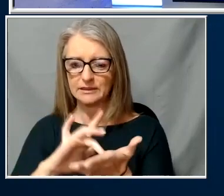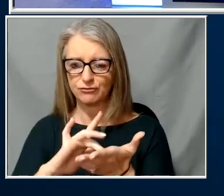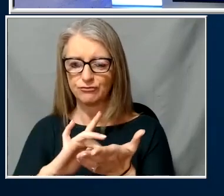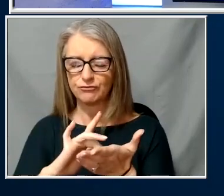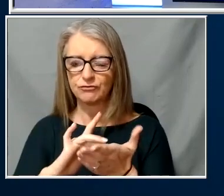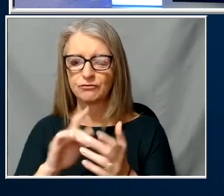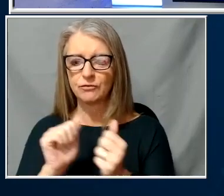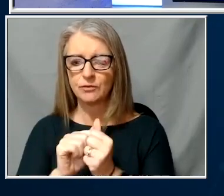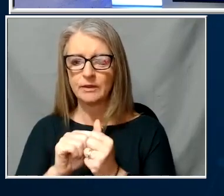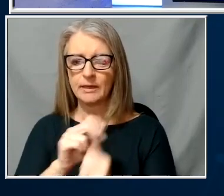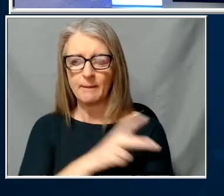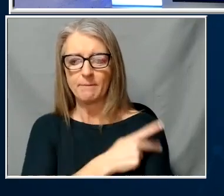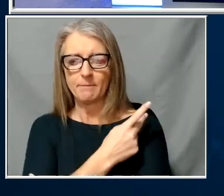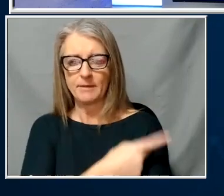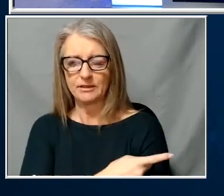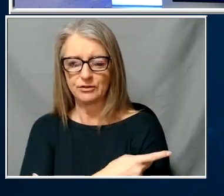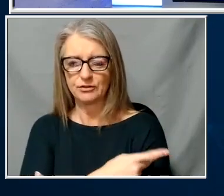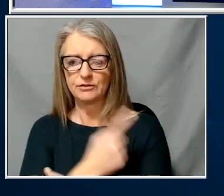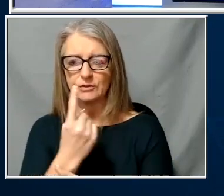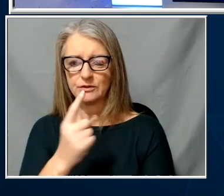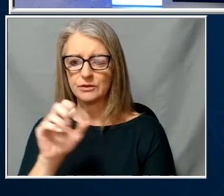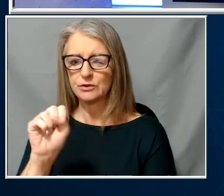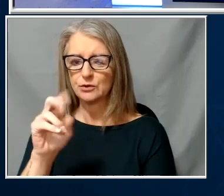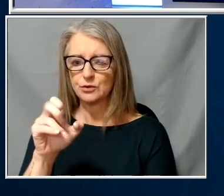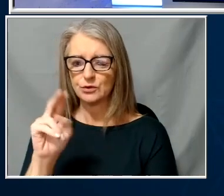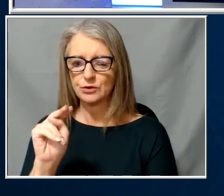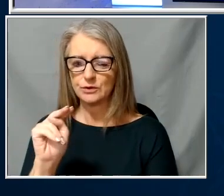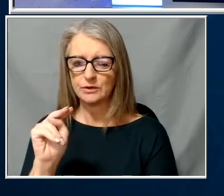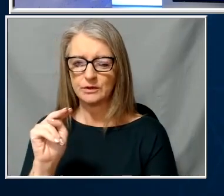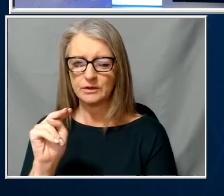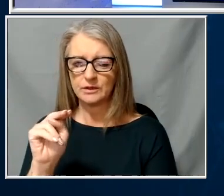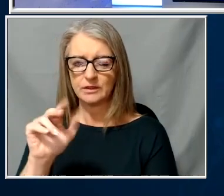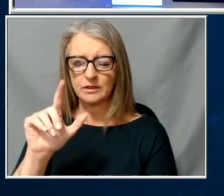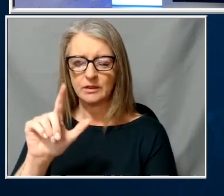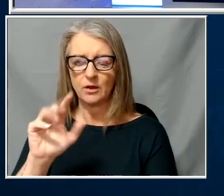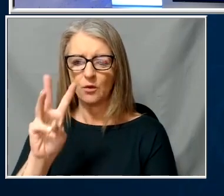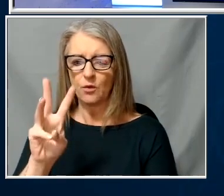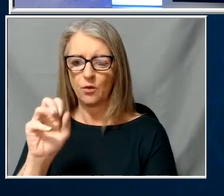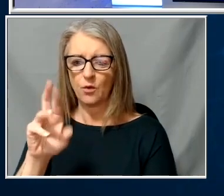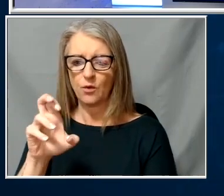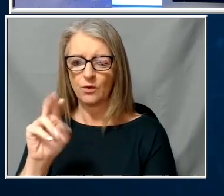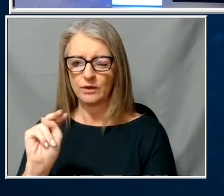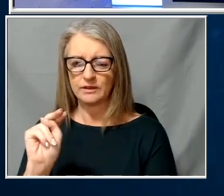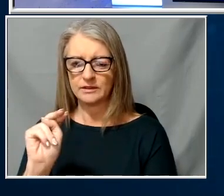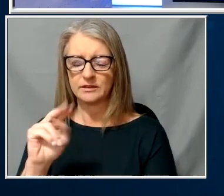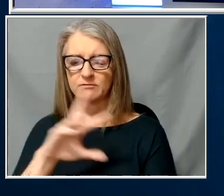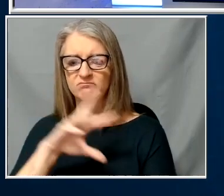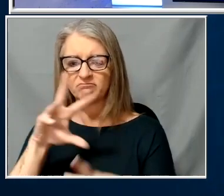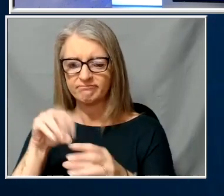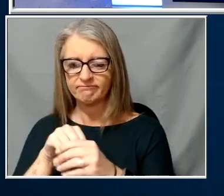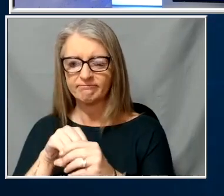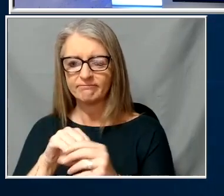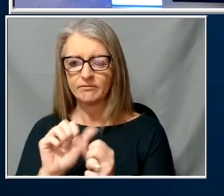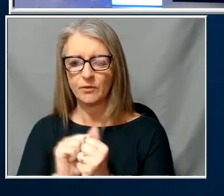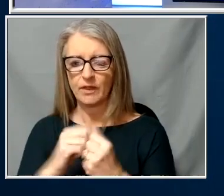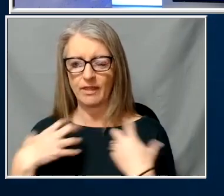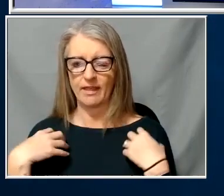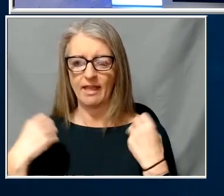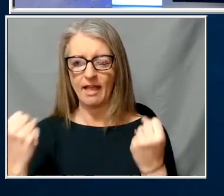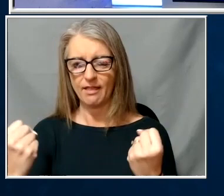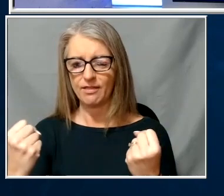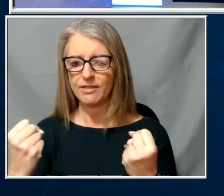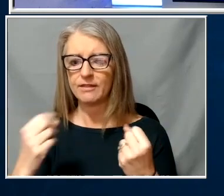with one of your patients, Susan Warren. She takes part in several of our services, all in an effort to keep her health and